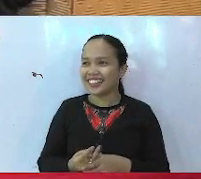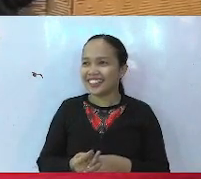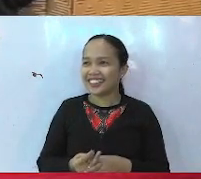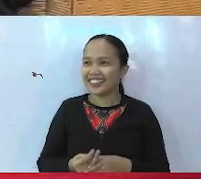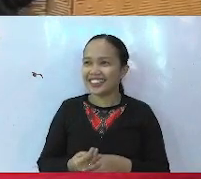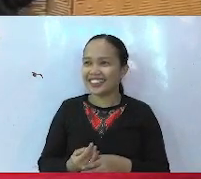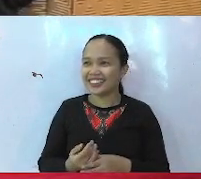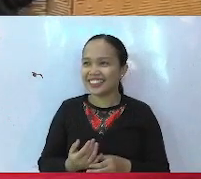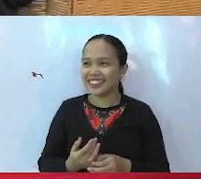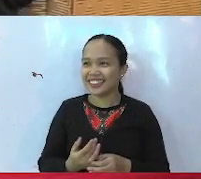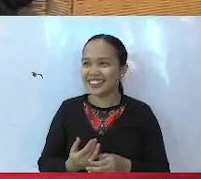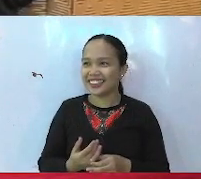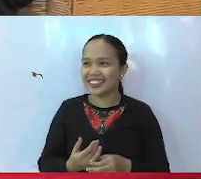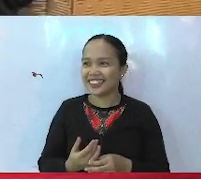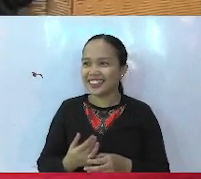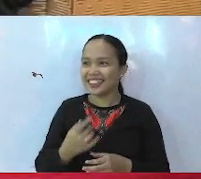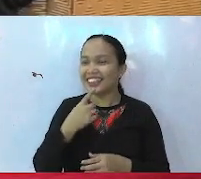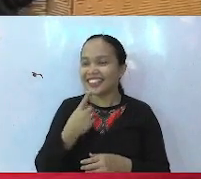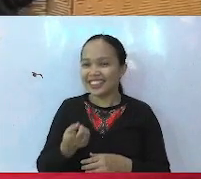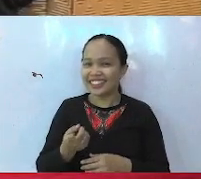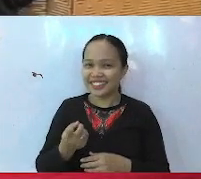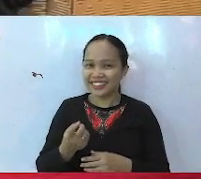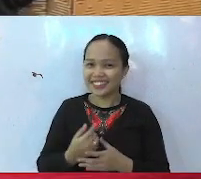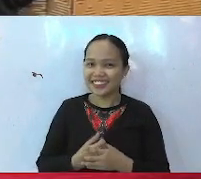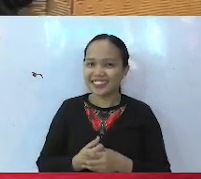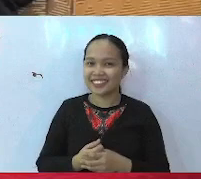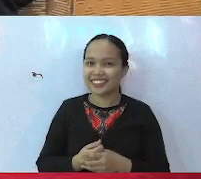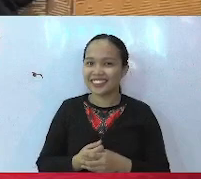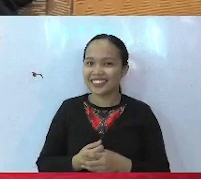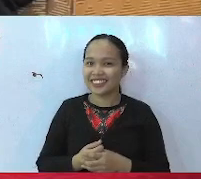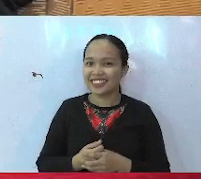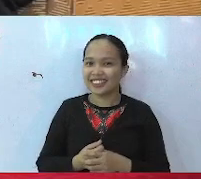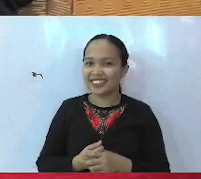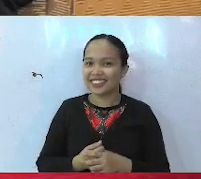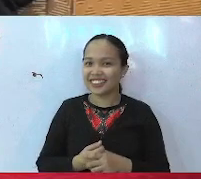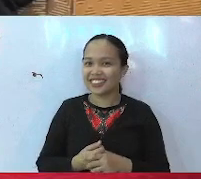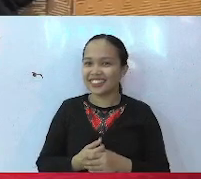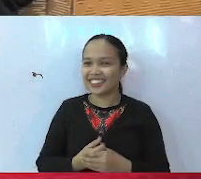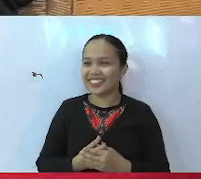Papaya ang tinapay. Did you get the pink one or the brown one? What's yeah. Kamusta ka? Kamusta?